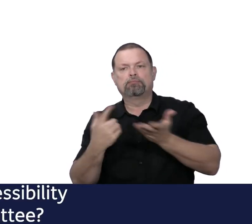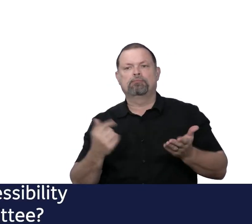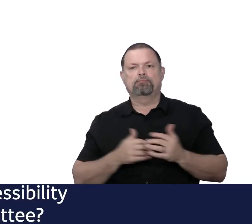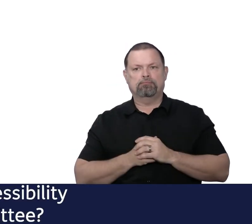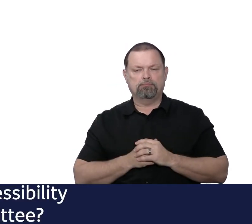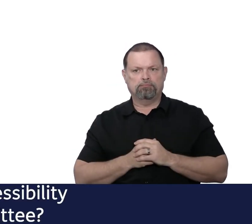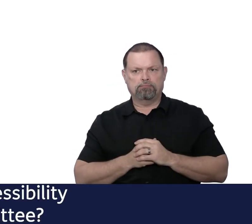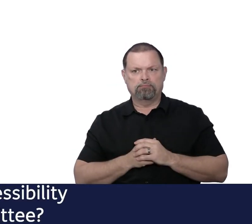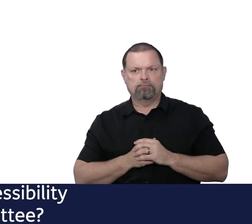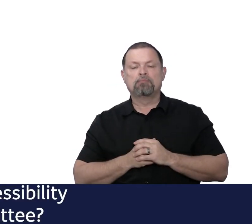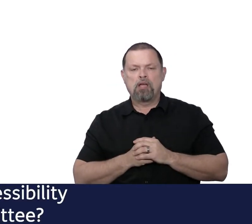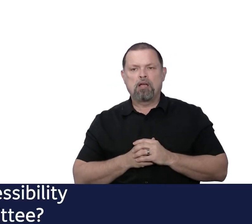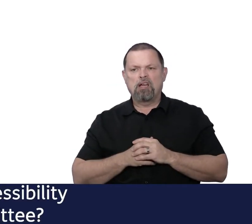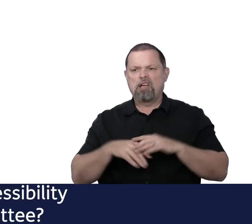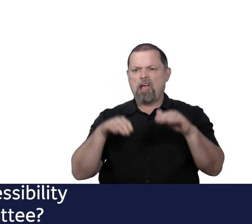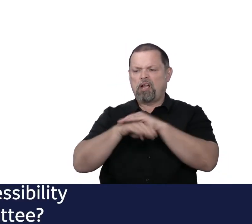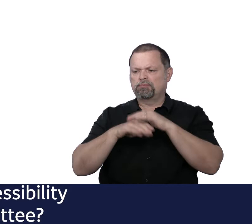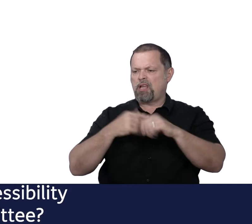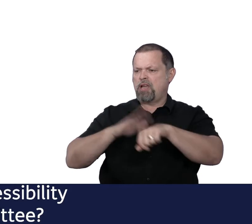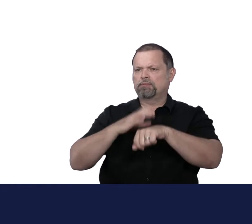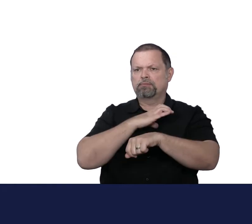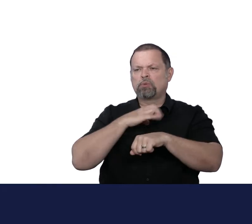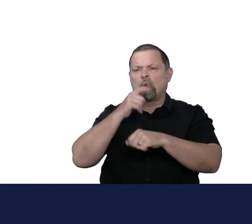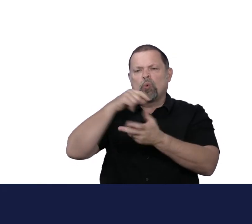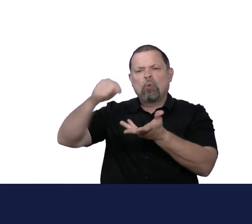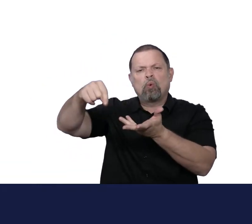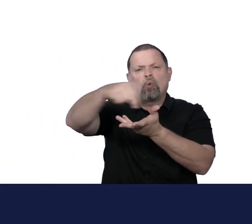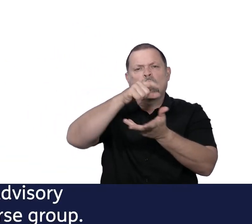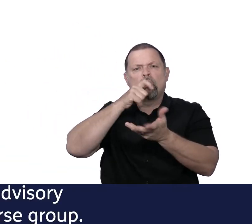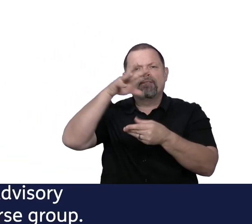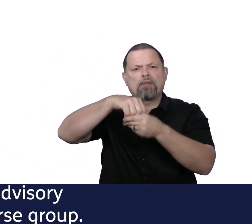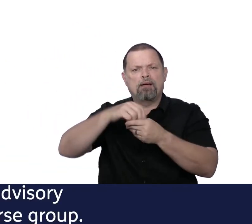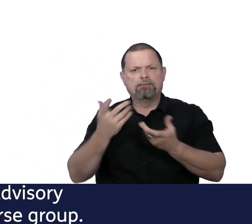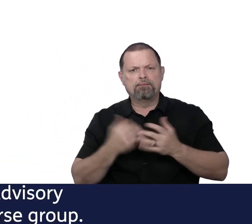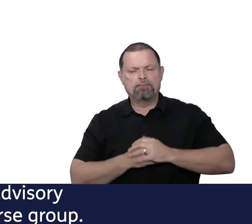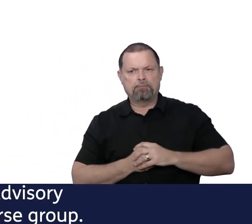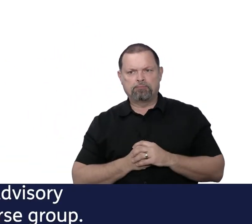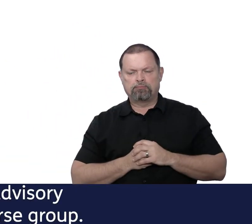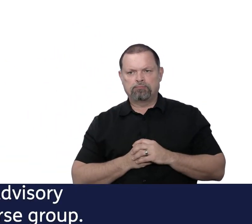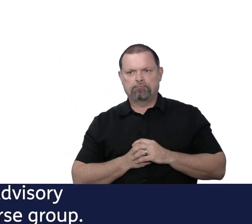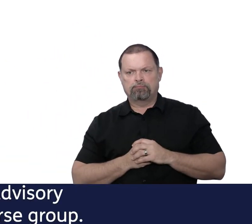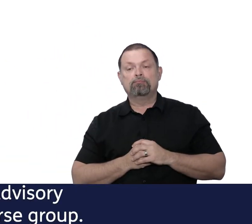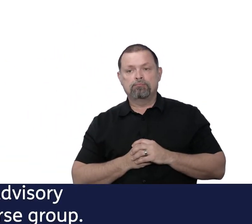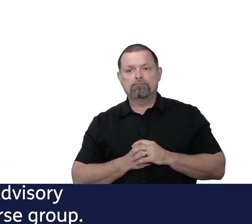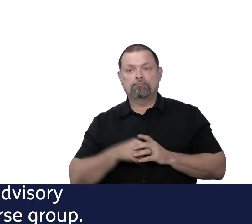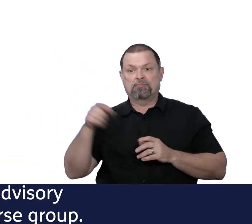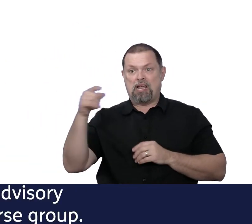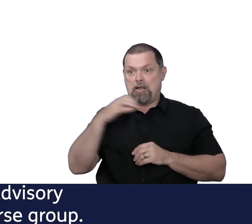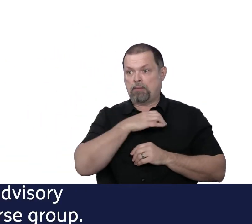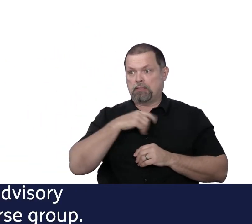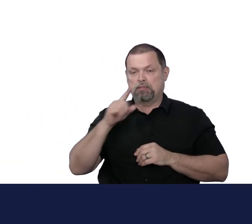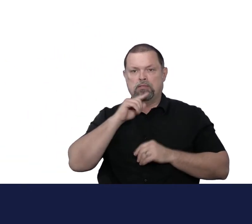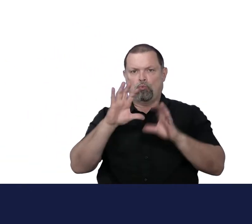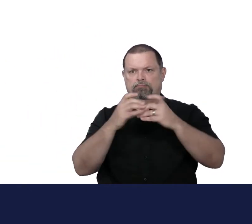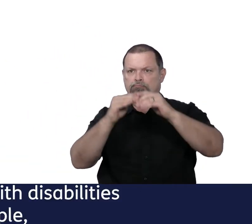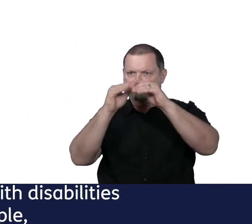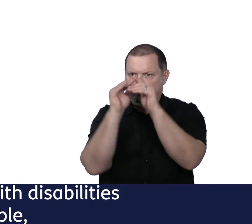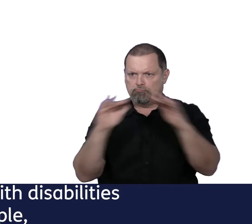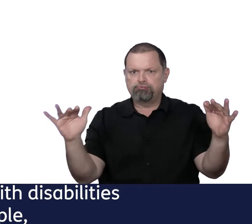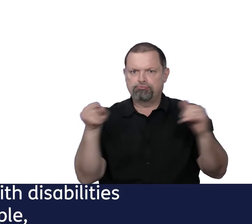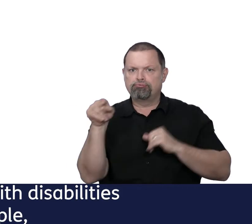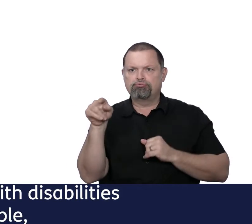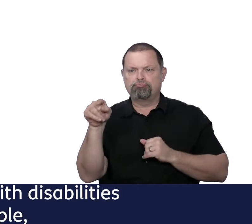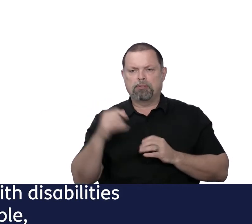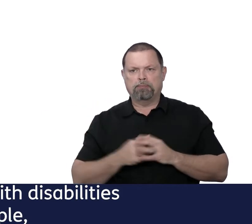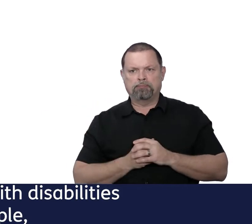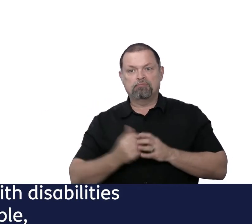Who is on the Accessibility Advisory Committee? The Accessibility Advisory Committee is a diverse group. It's made